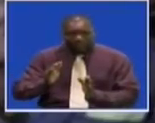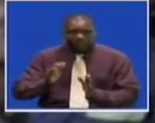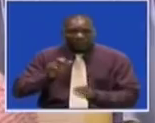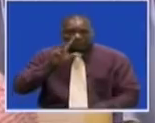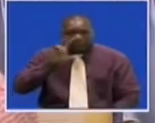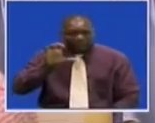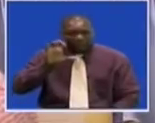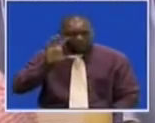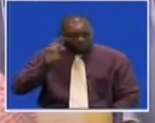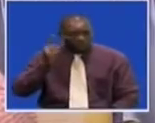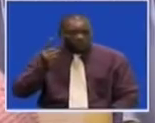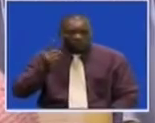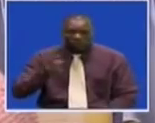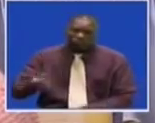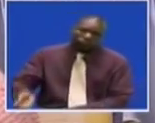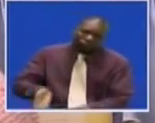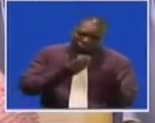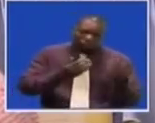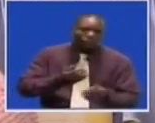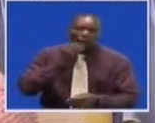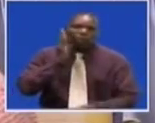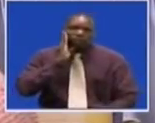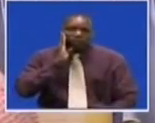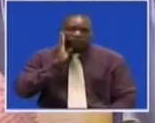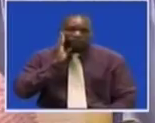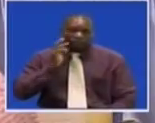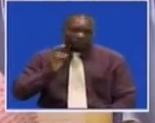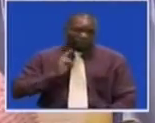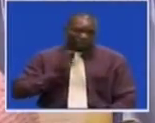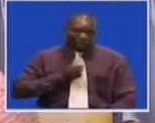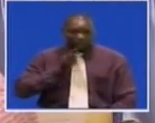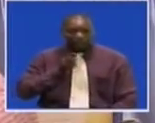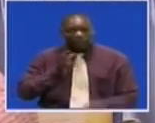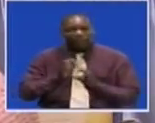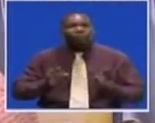home. Because this asset is so precious to this country,